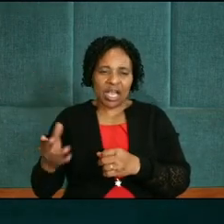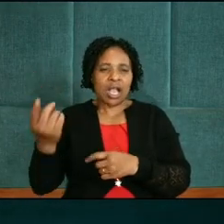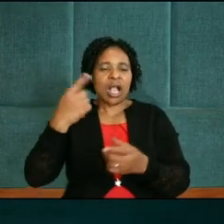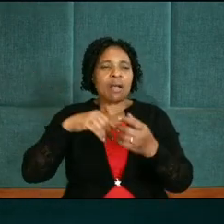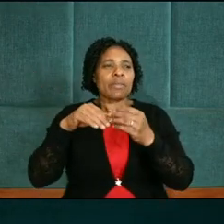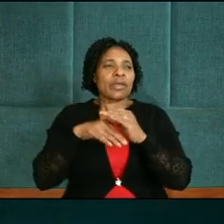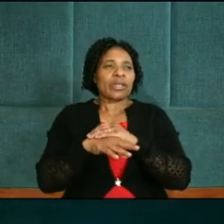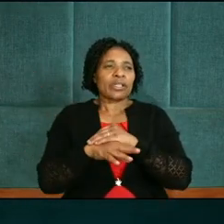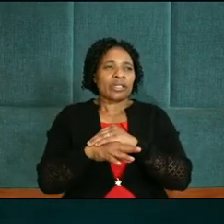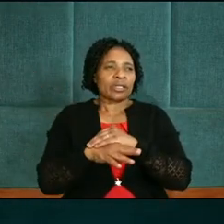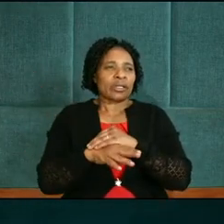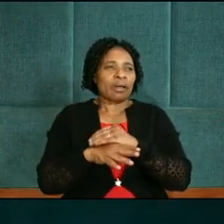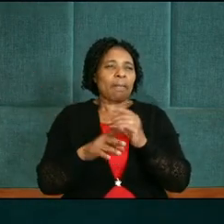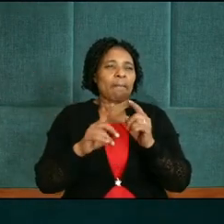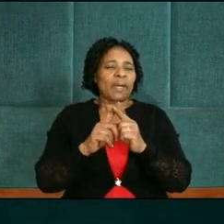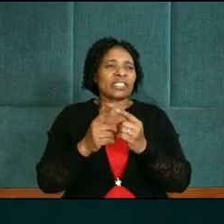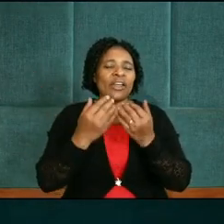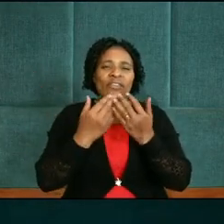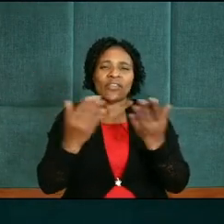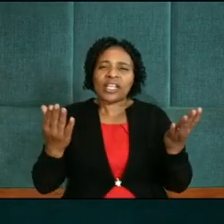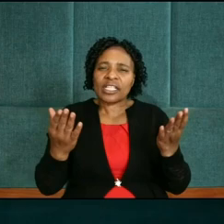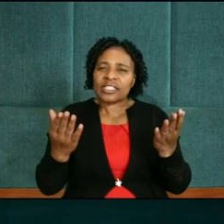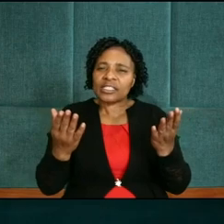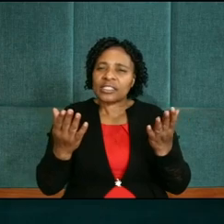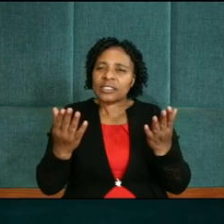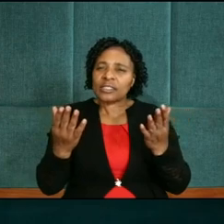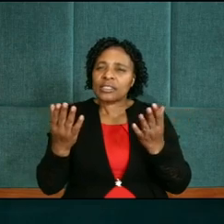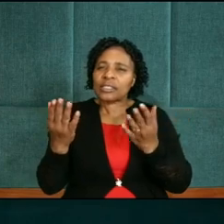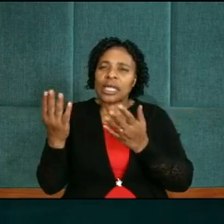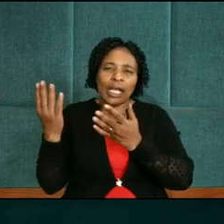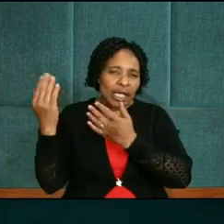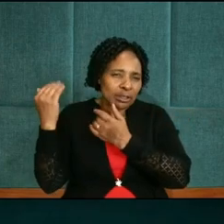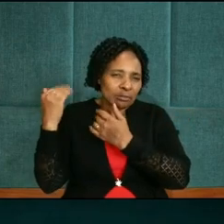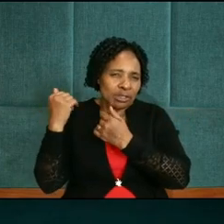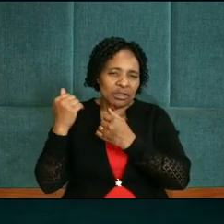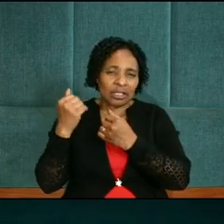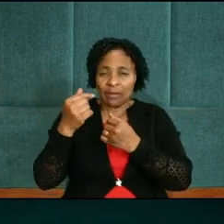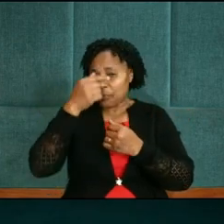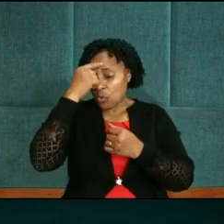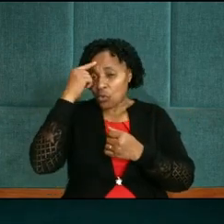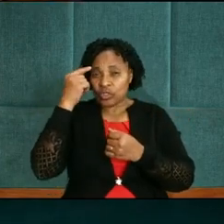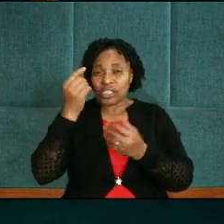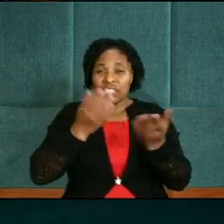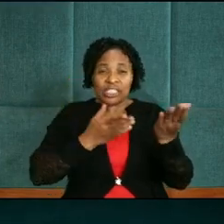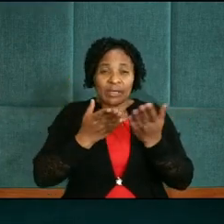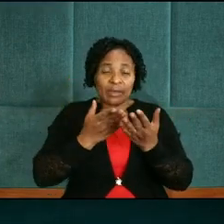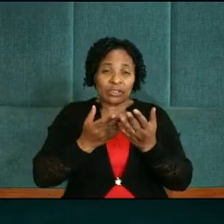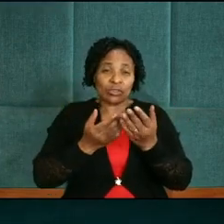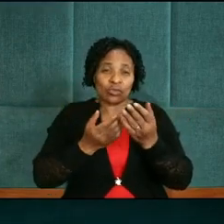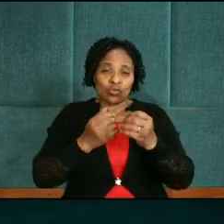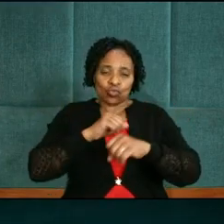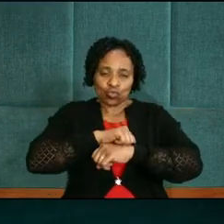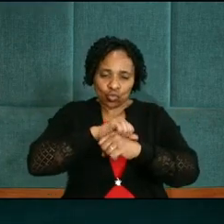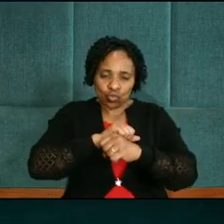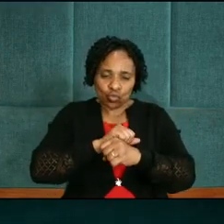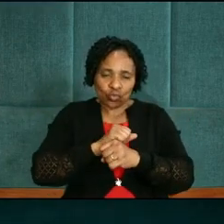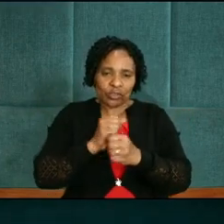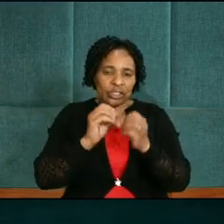No. It's not there. The things I was expecting. Come in because you're a Sabbath school teacher. Come in. Not